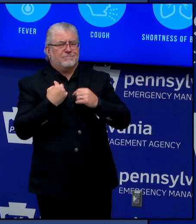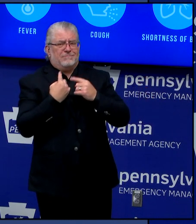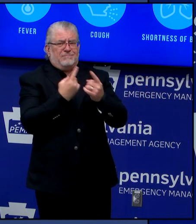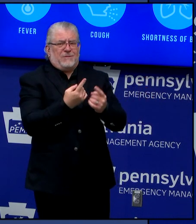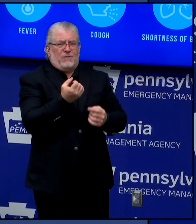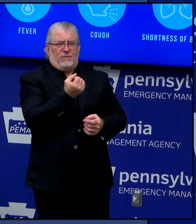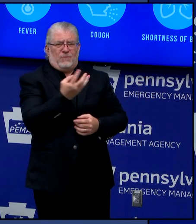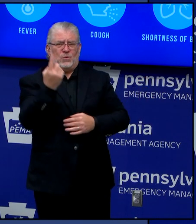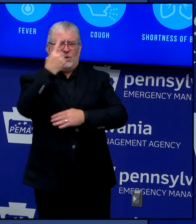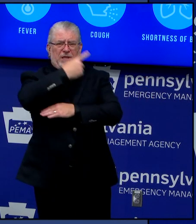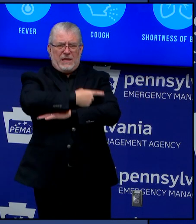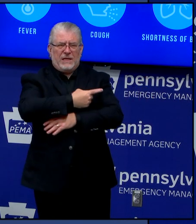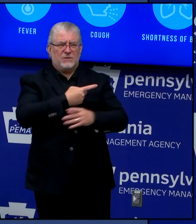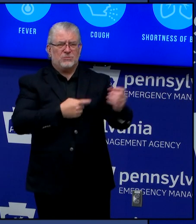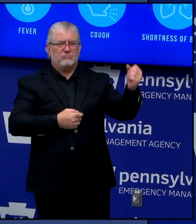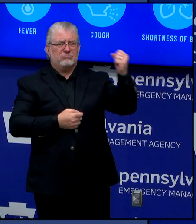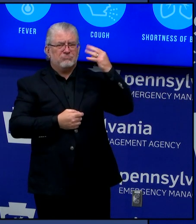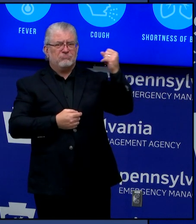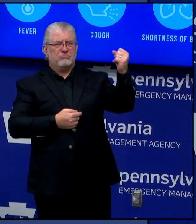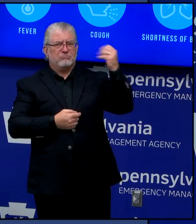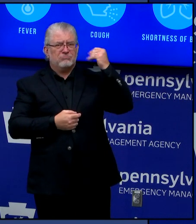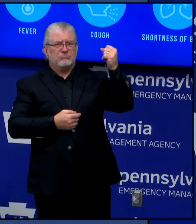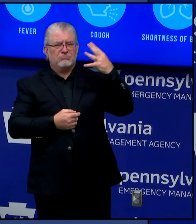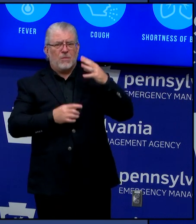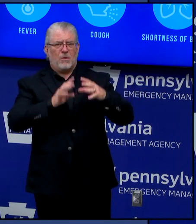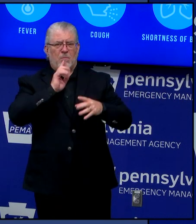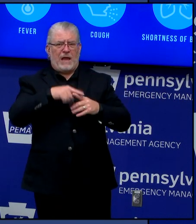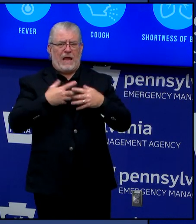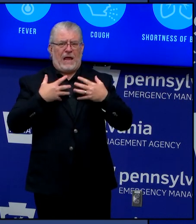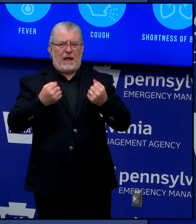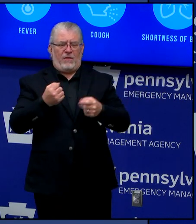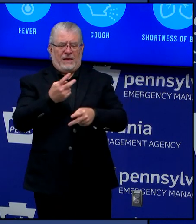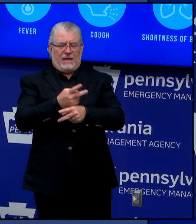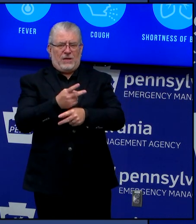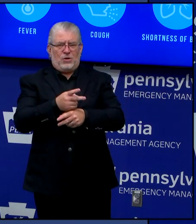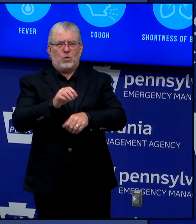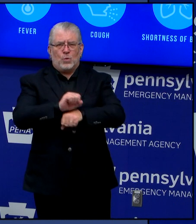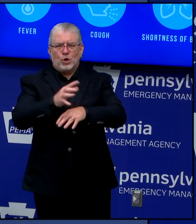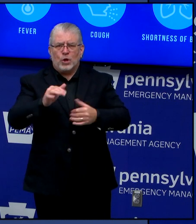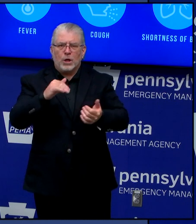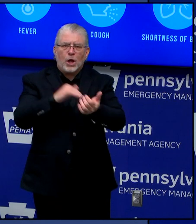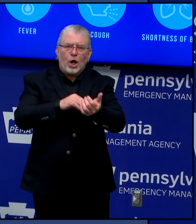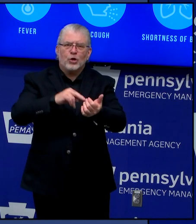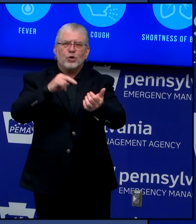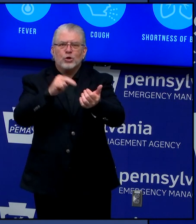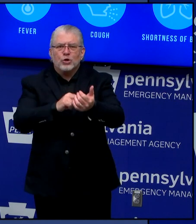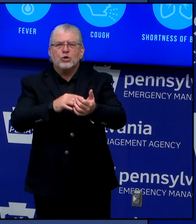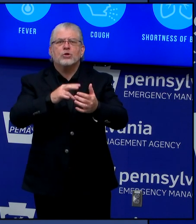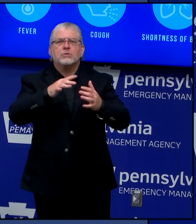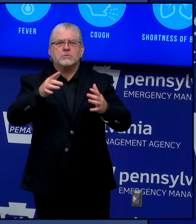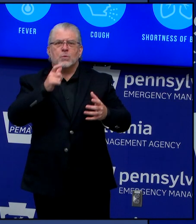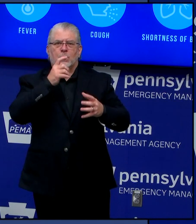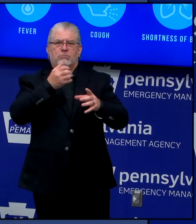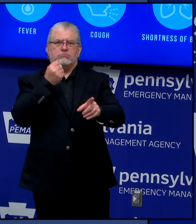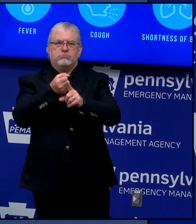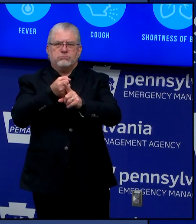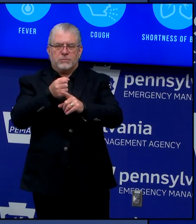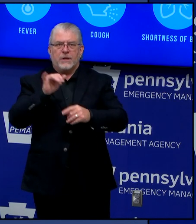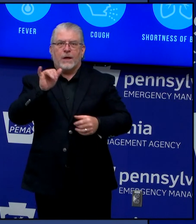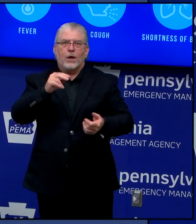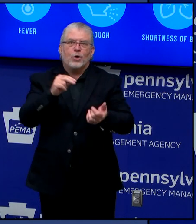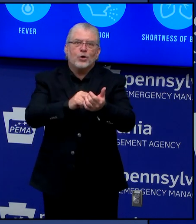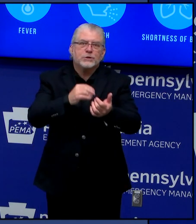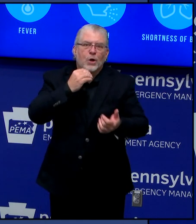cases among healthcare workers. You've also provided COVID-19 cases of nursing home, long-term care, and employees. Are those two